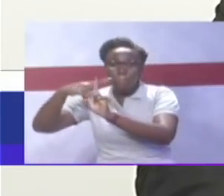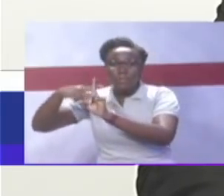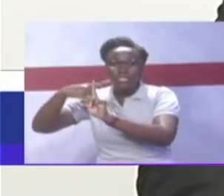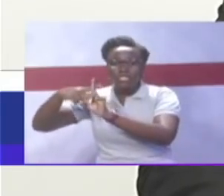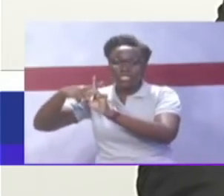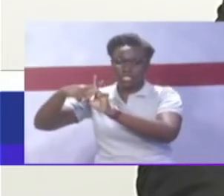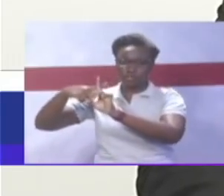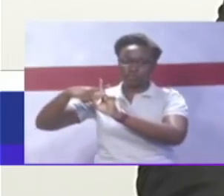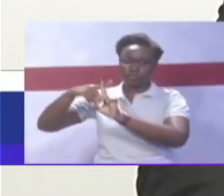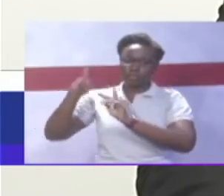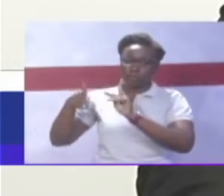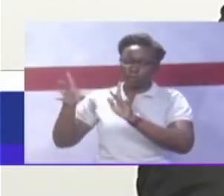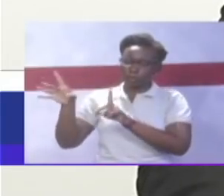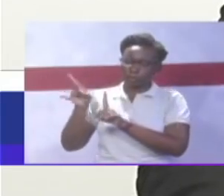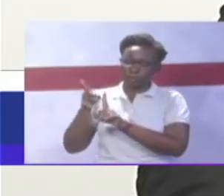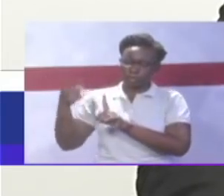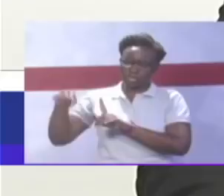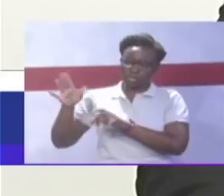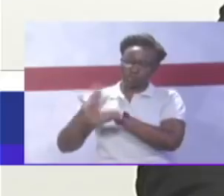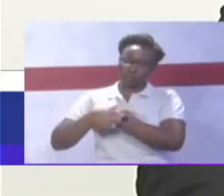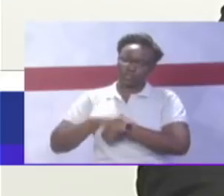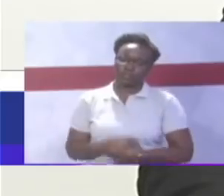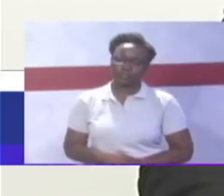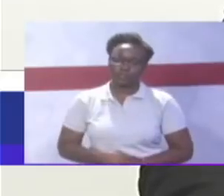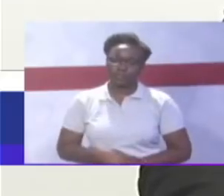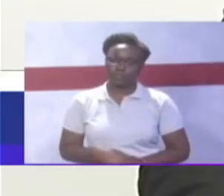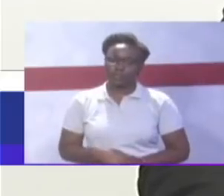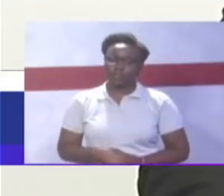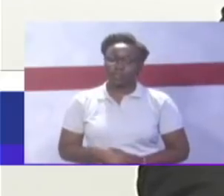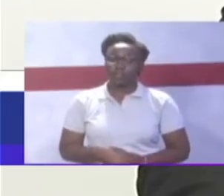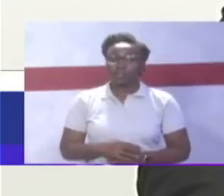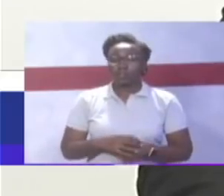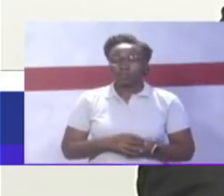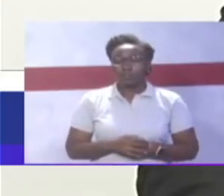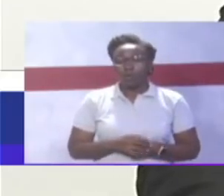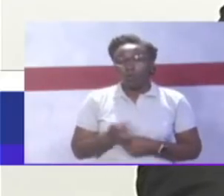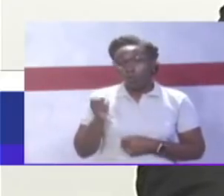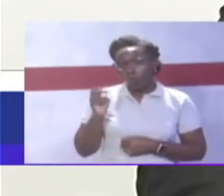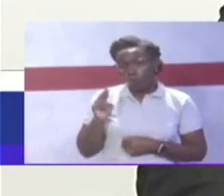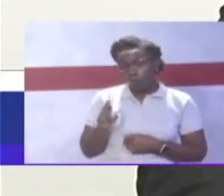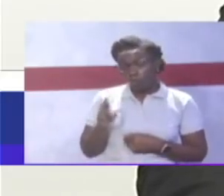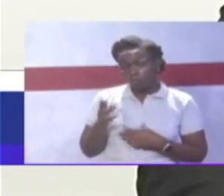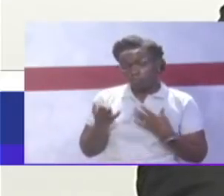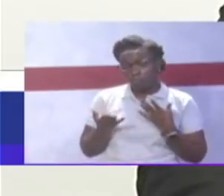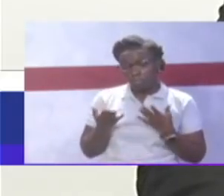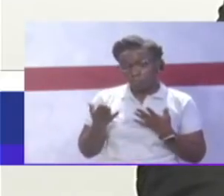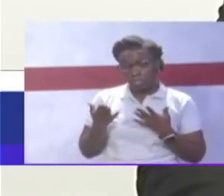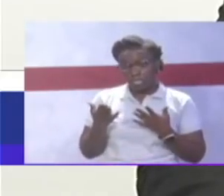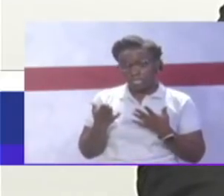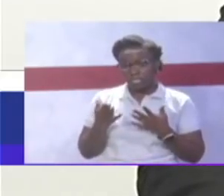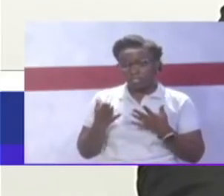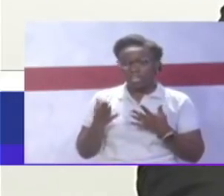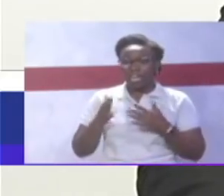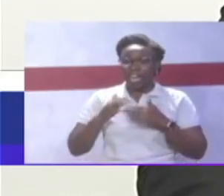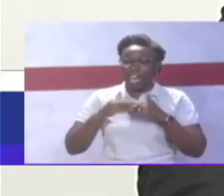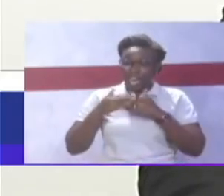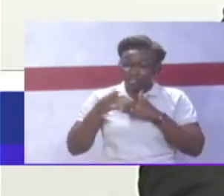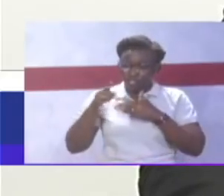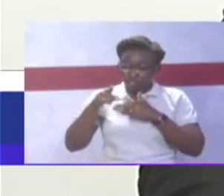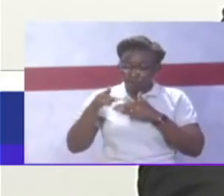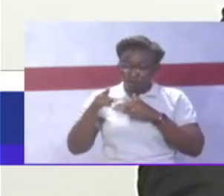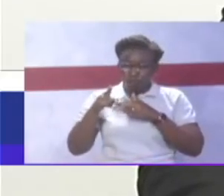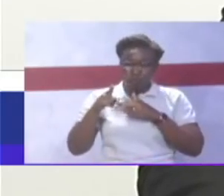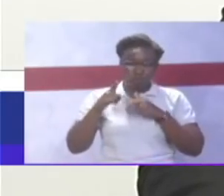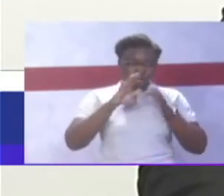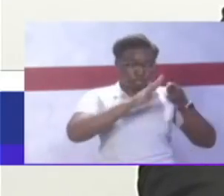in terms of stepping down in levels of clinical care, or sometimes just after you come off from a community setting with mild disease,